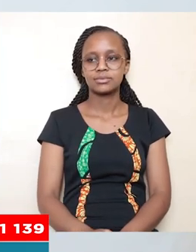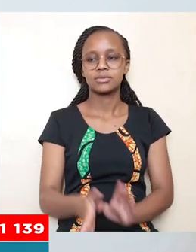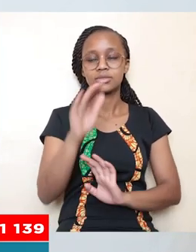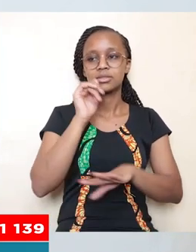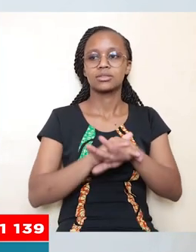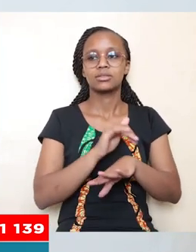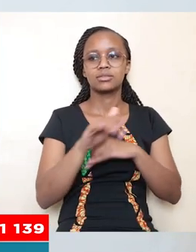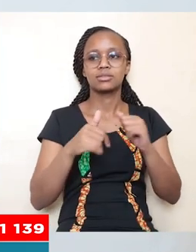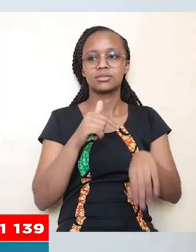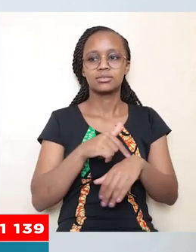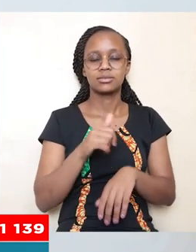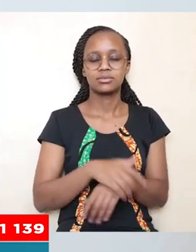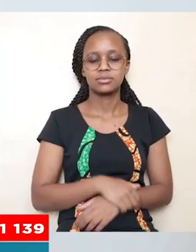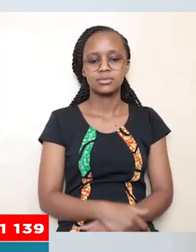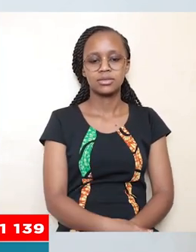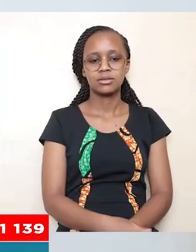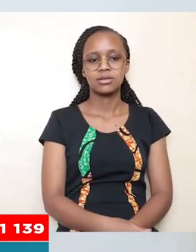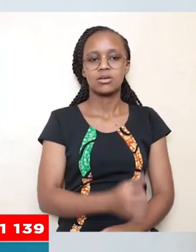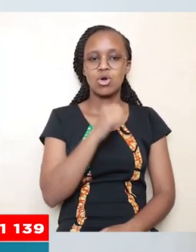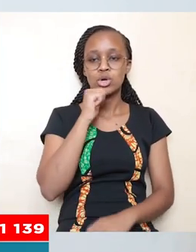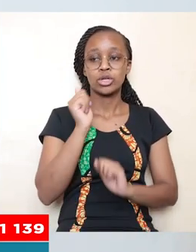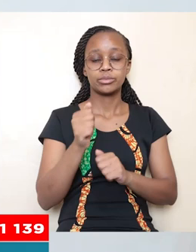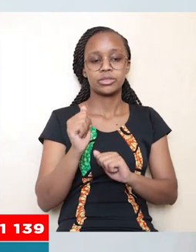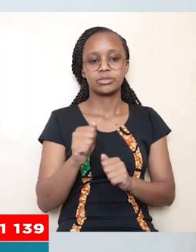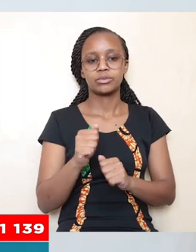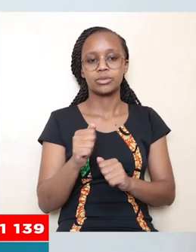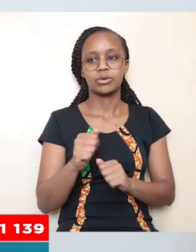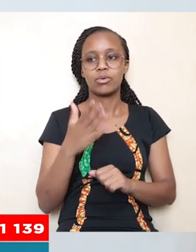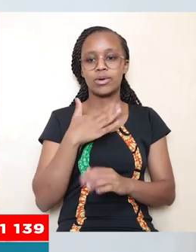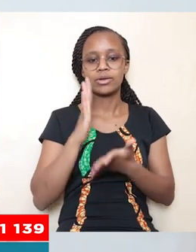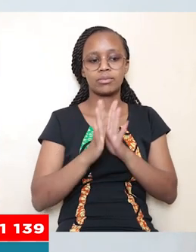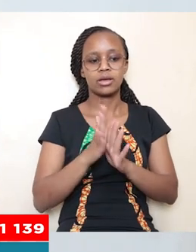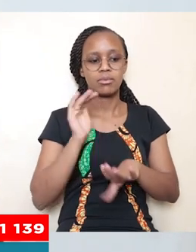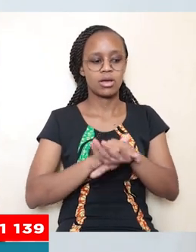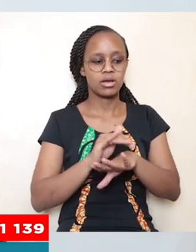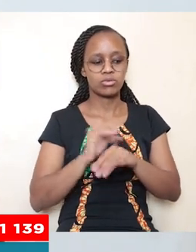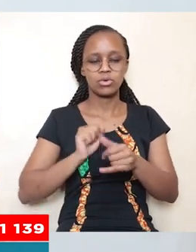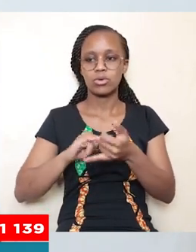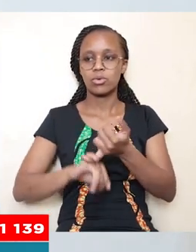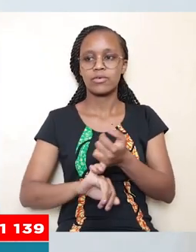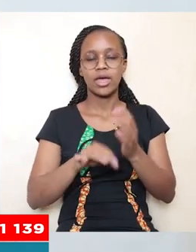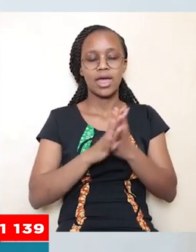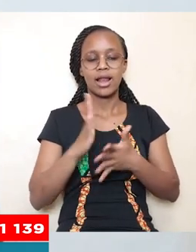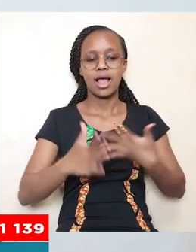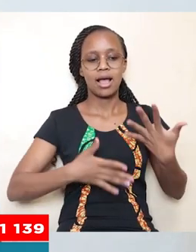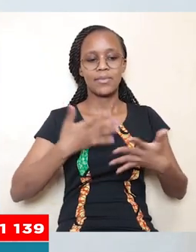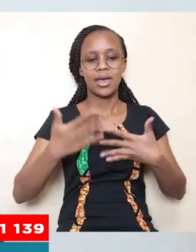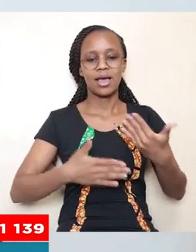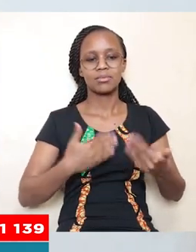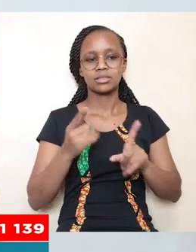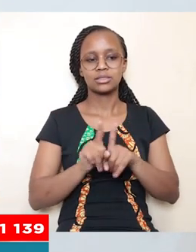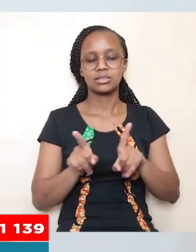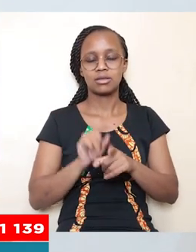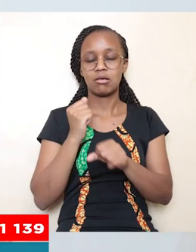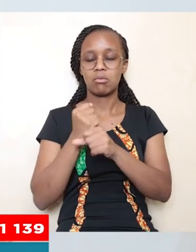God is good. It is not possible. You want to be a good wife and you want to be happy. You don't want to